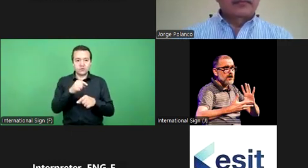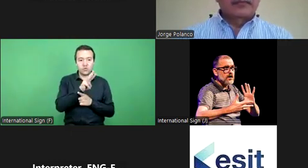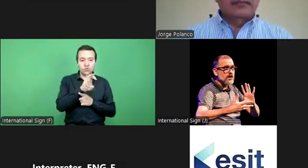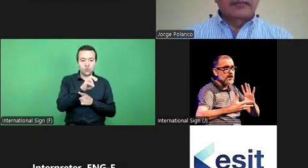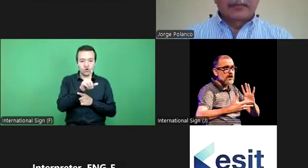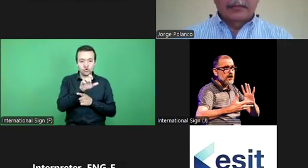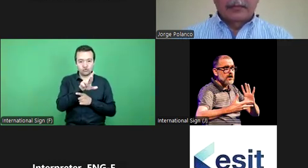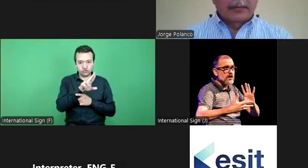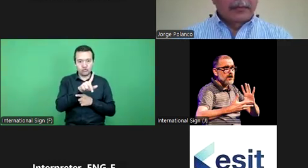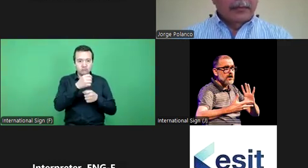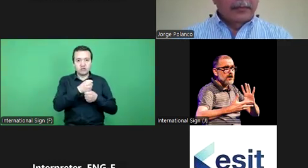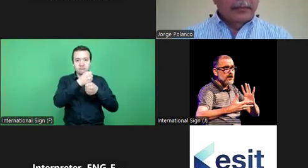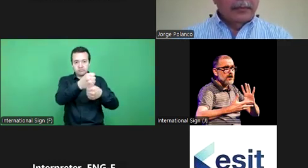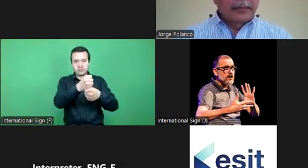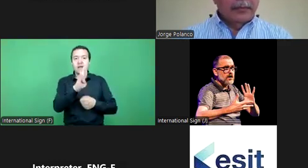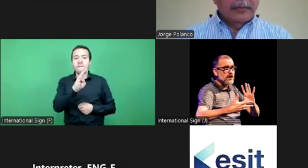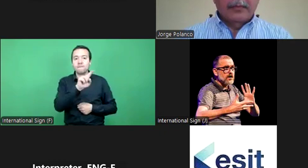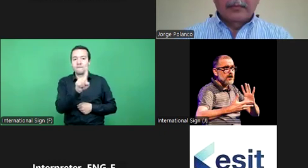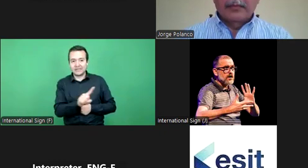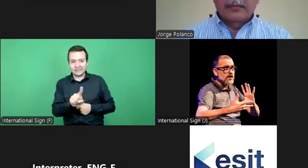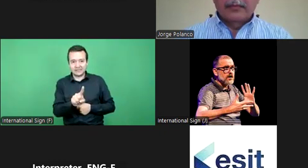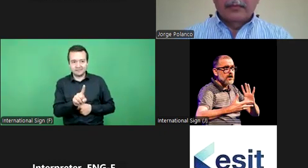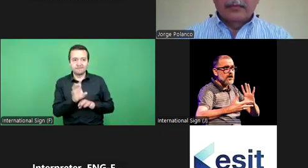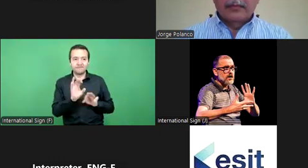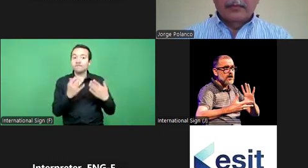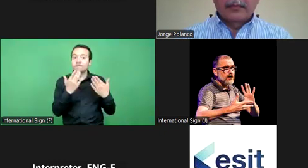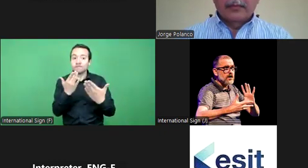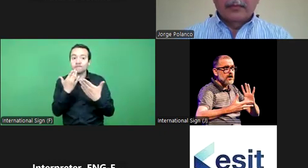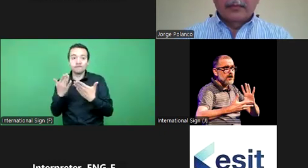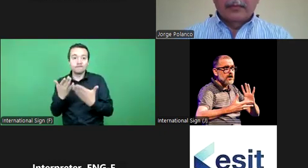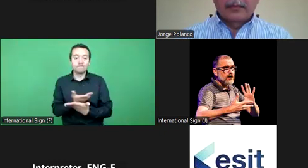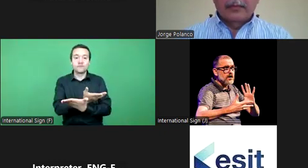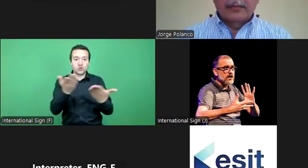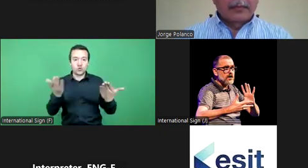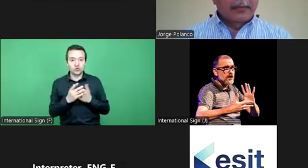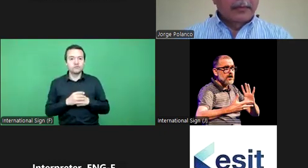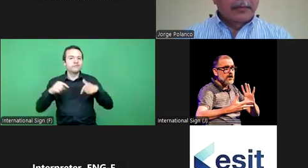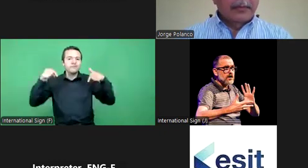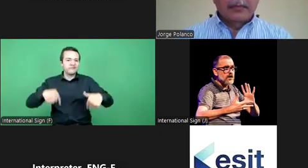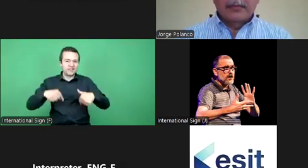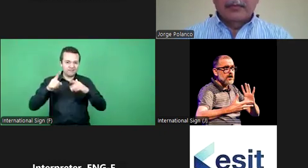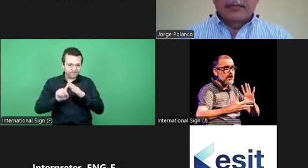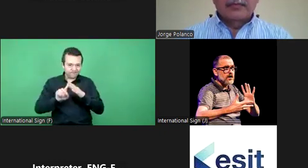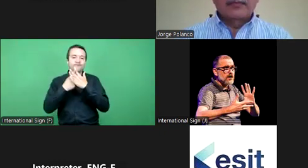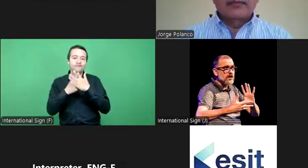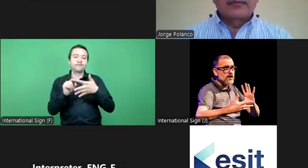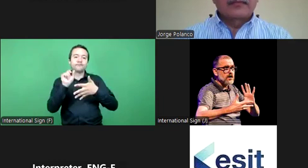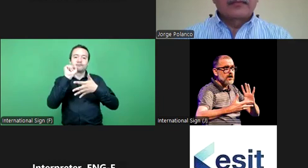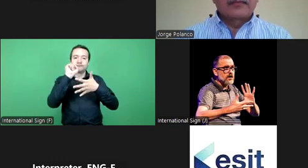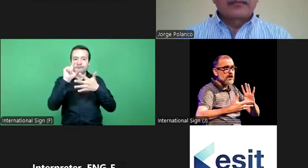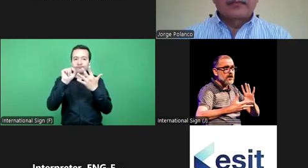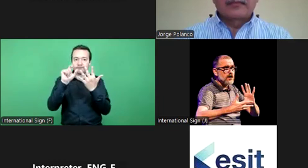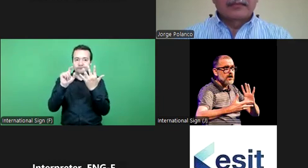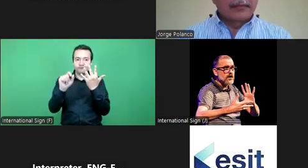all. So we're going to start with our questions, and we're going to start first with you, Mr. Calixte, St.